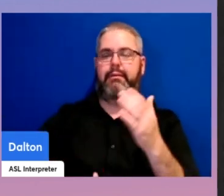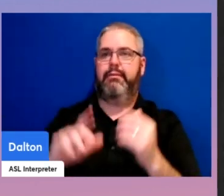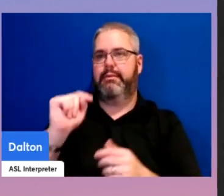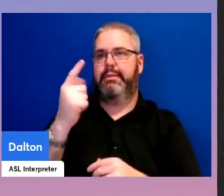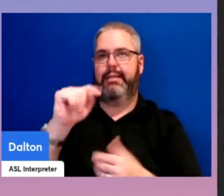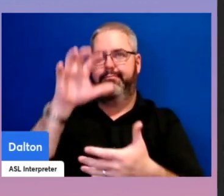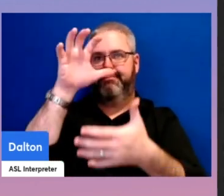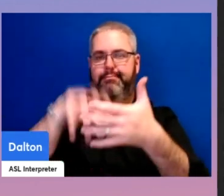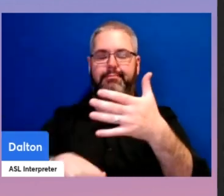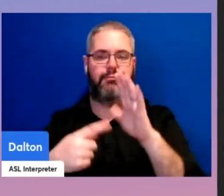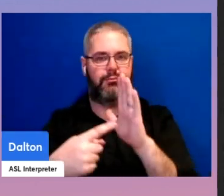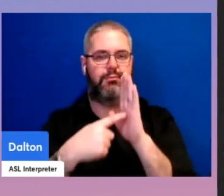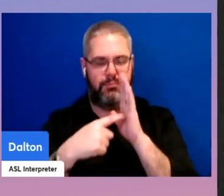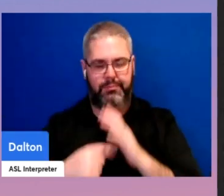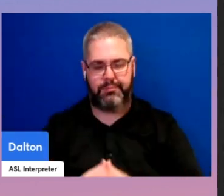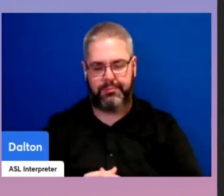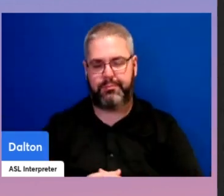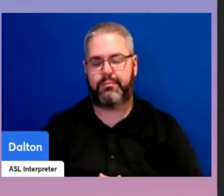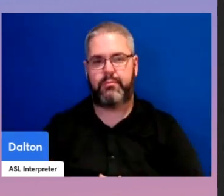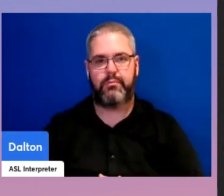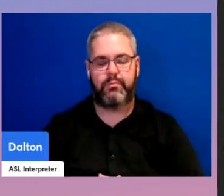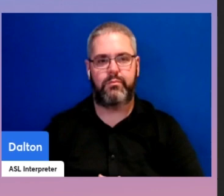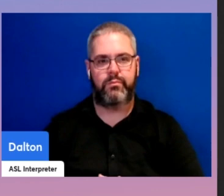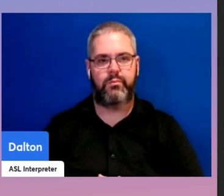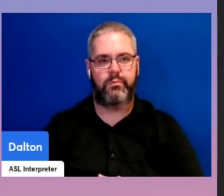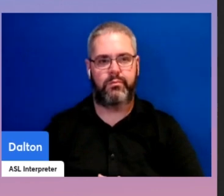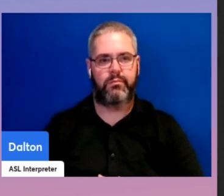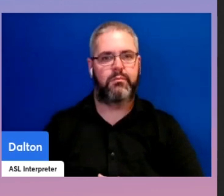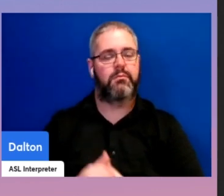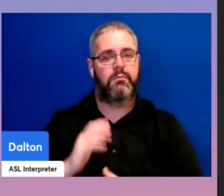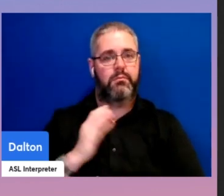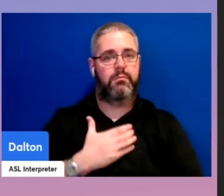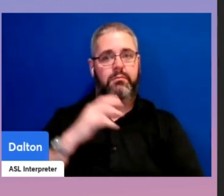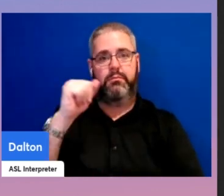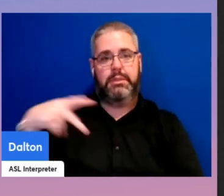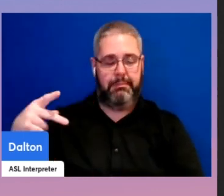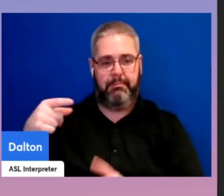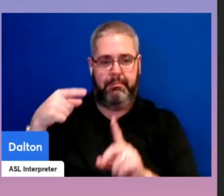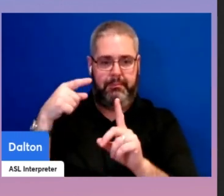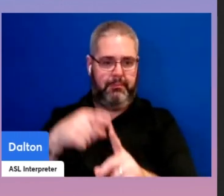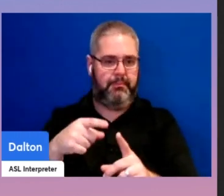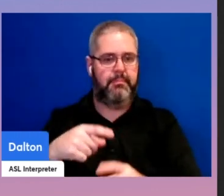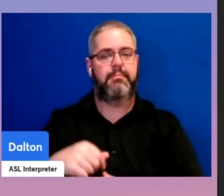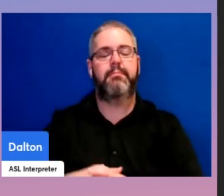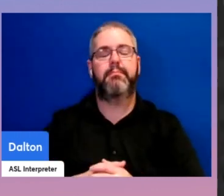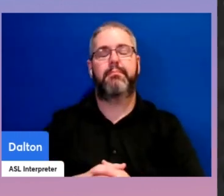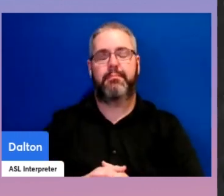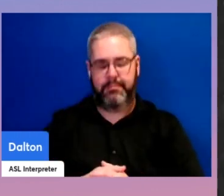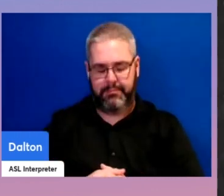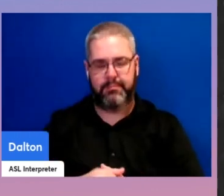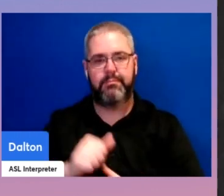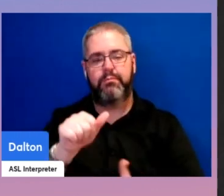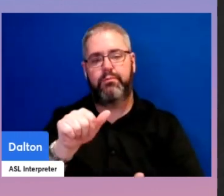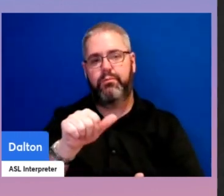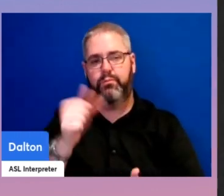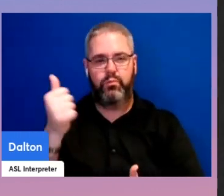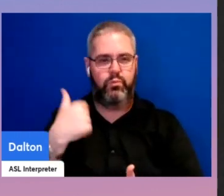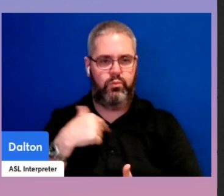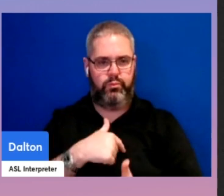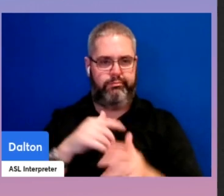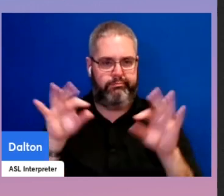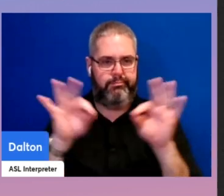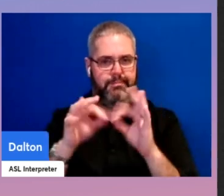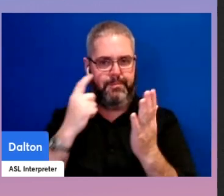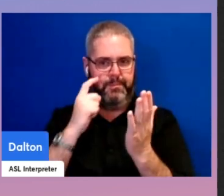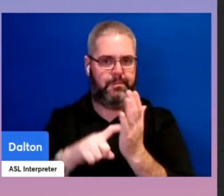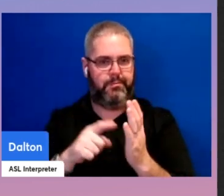back over now to our main application, to our main Flask application, the other thing that we sort of highlight, and like I mentioned here,